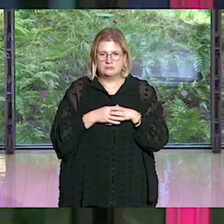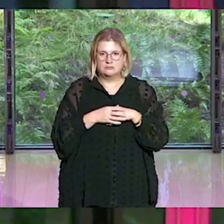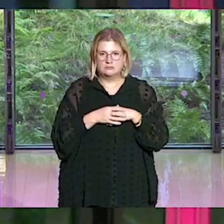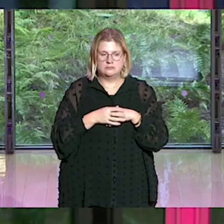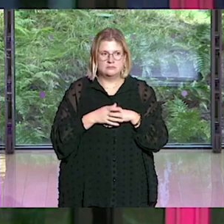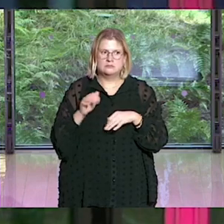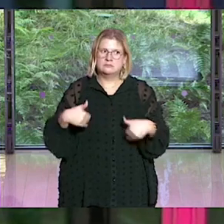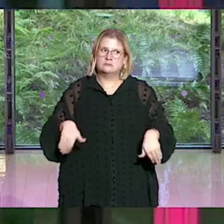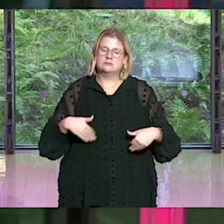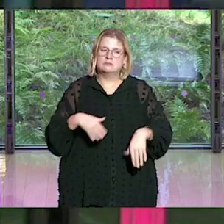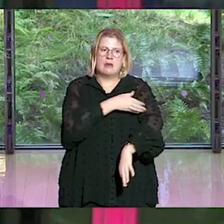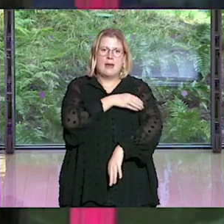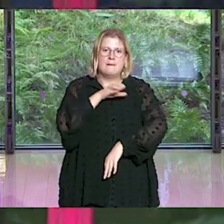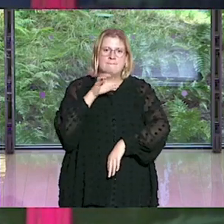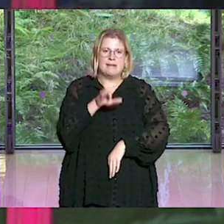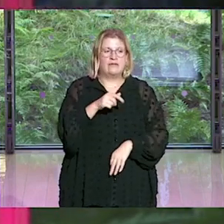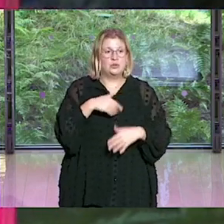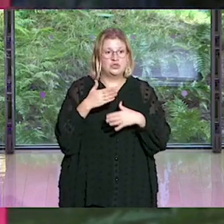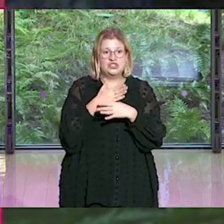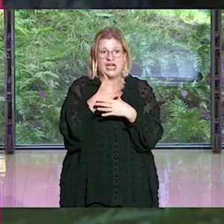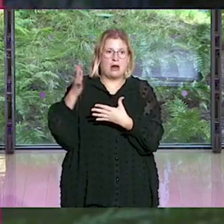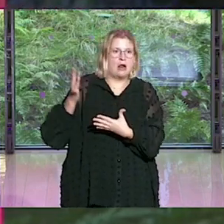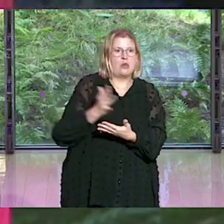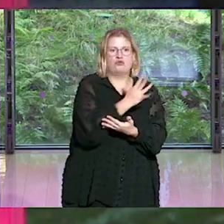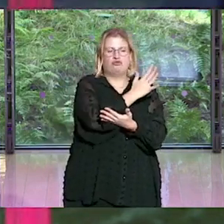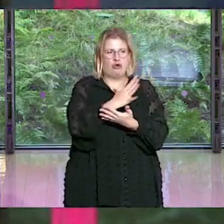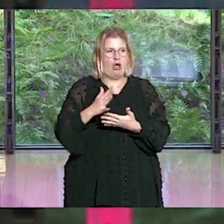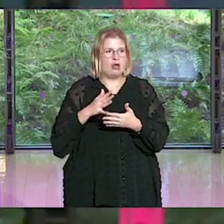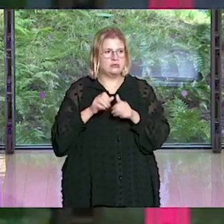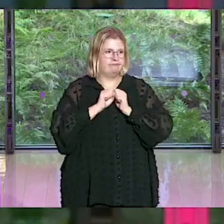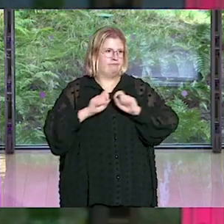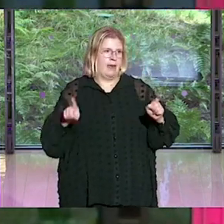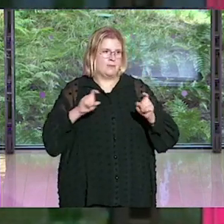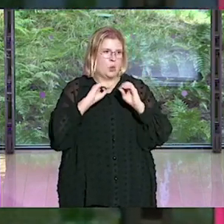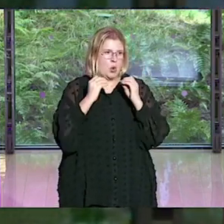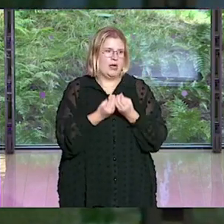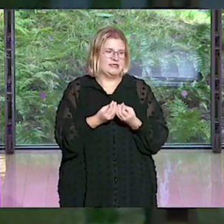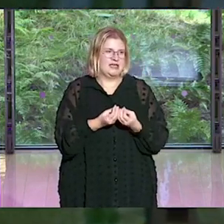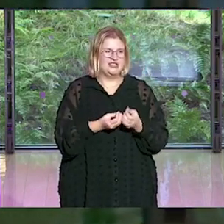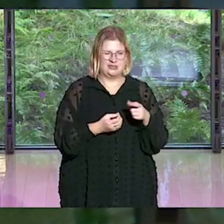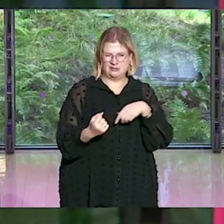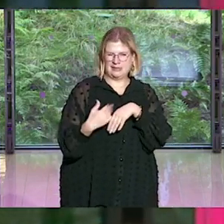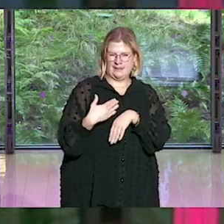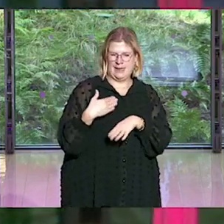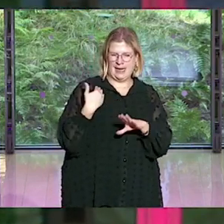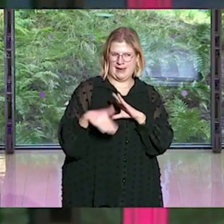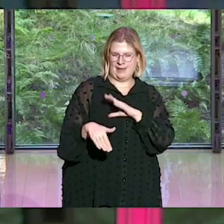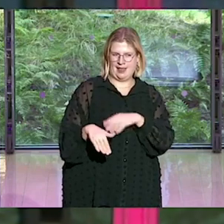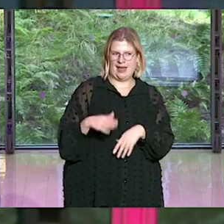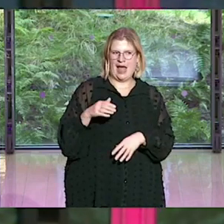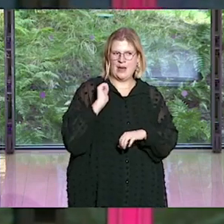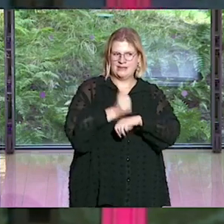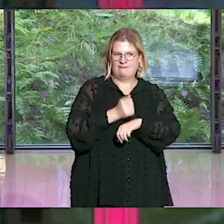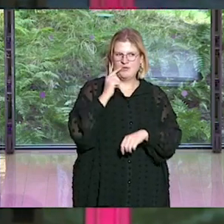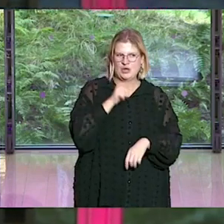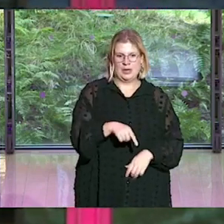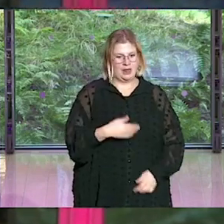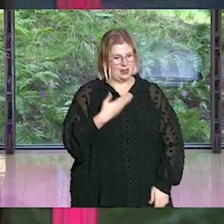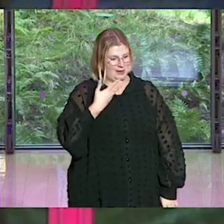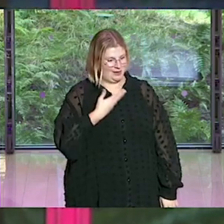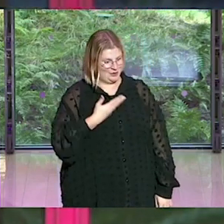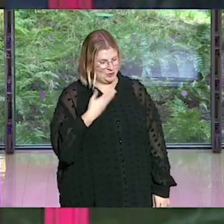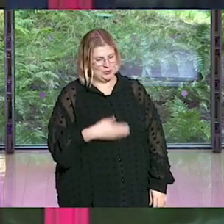it can be really powerful to share across your organization in that way. So send me an email. All right, I'll get be that in touch. for you. Thank you.